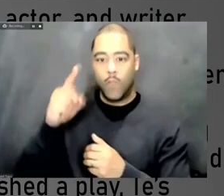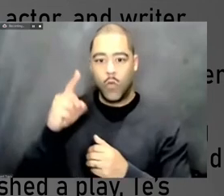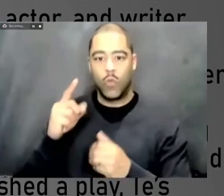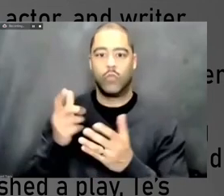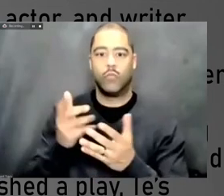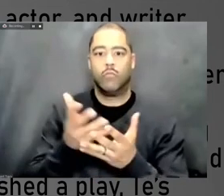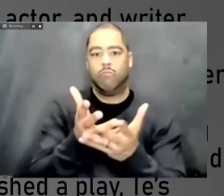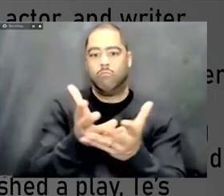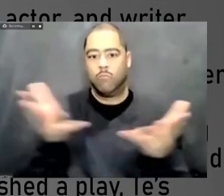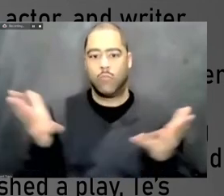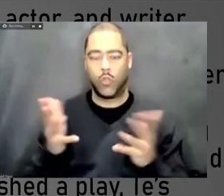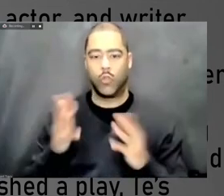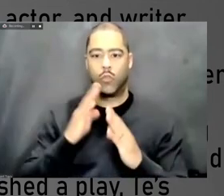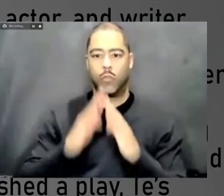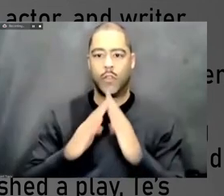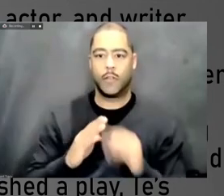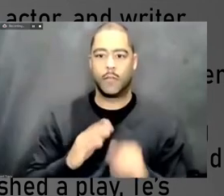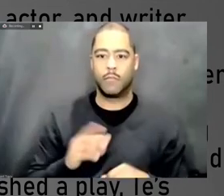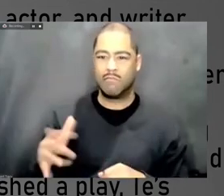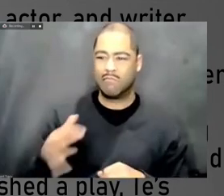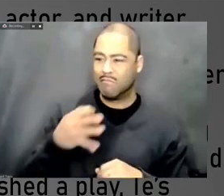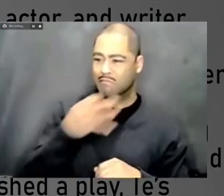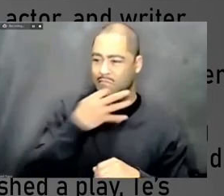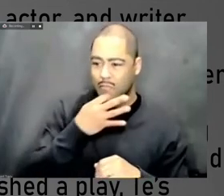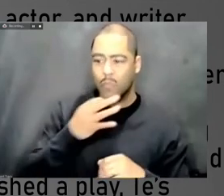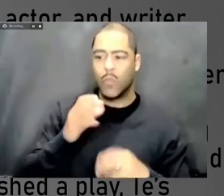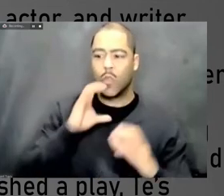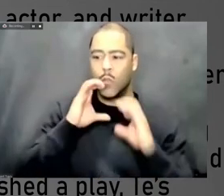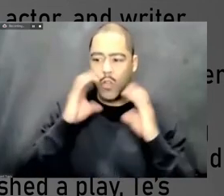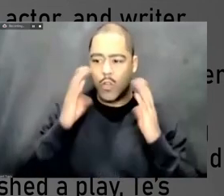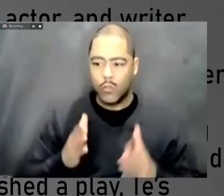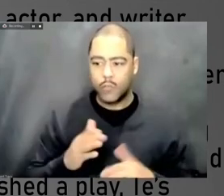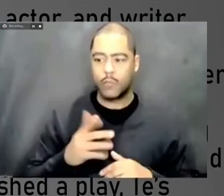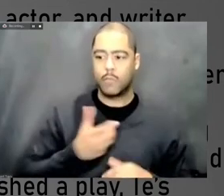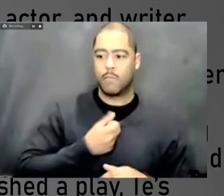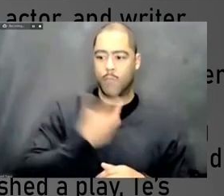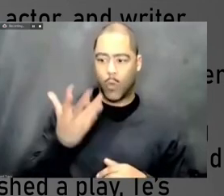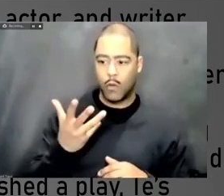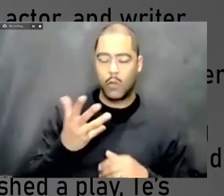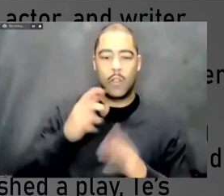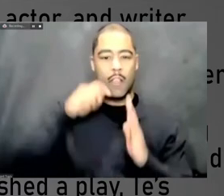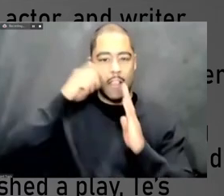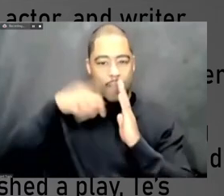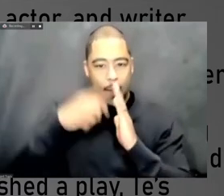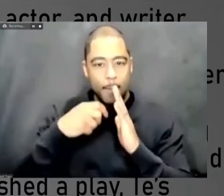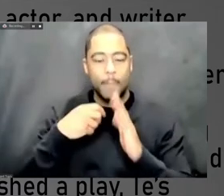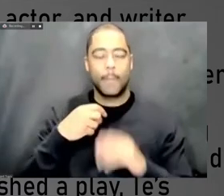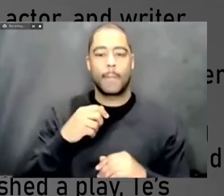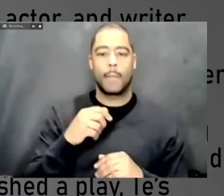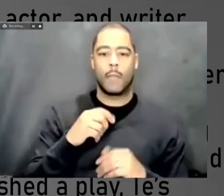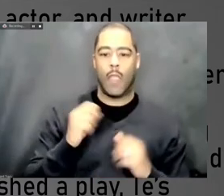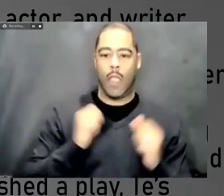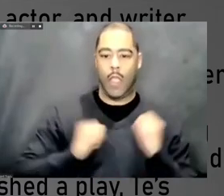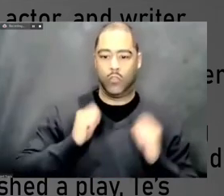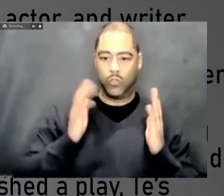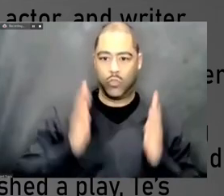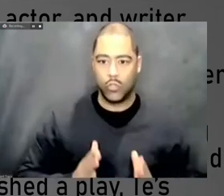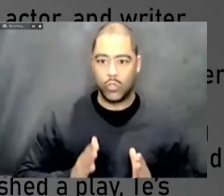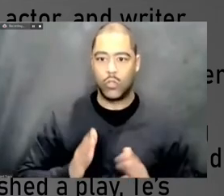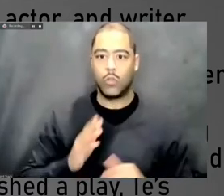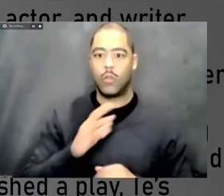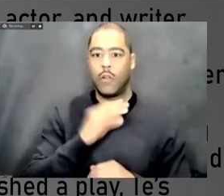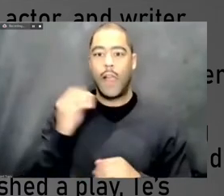Dante is a prolific communicator, poet, filmmaker, actor, and lifelong dreamer and visionary through the